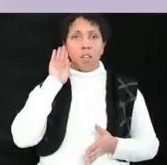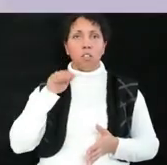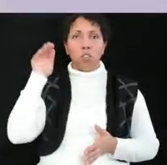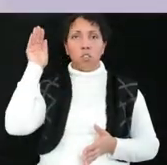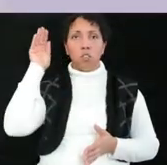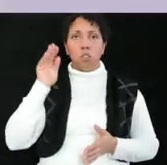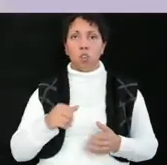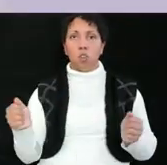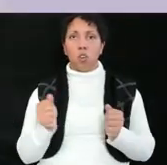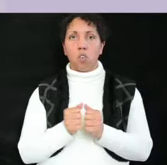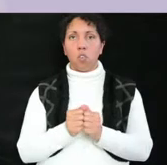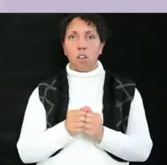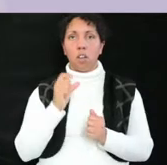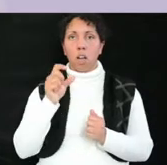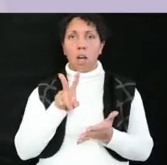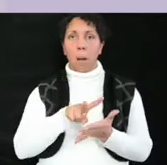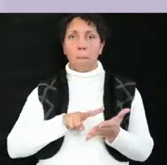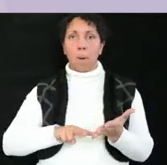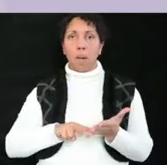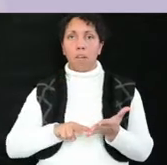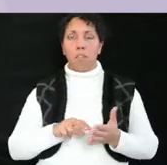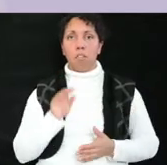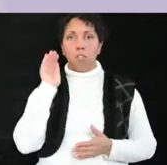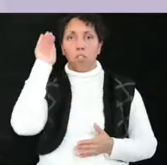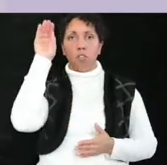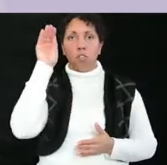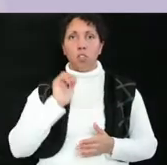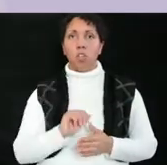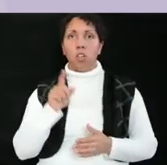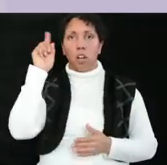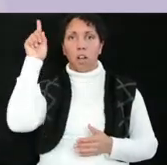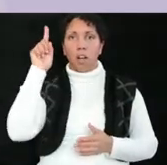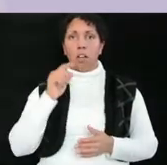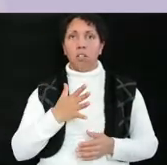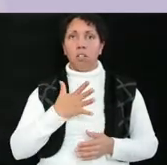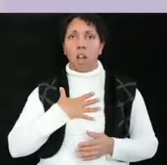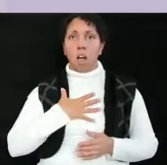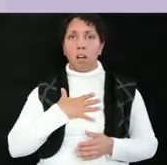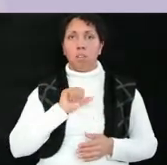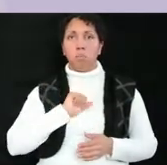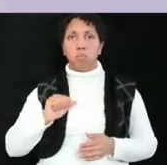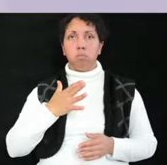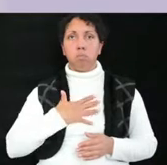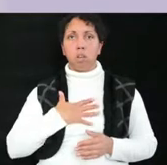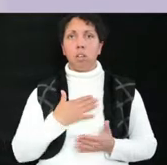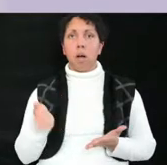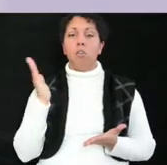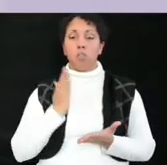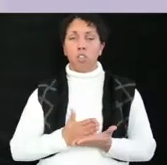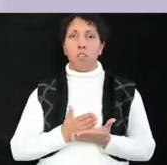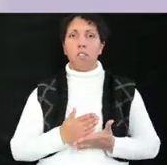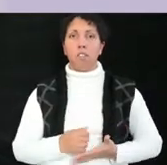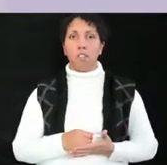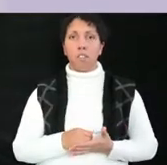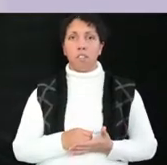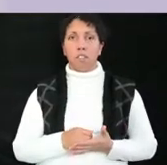the child and agree a plan with them to make sure adults who make decisions about them take their rights and wishes seriously. I